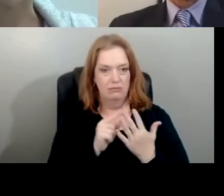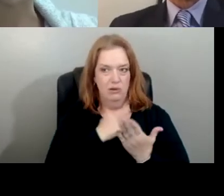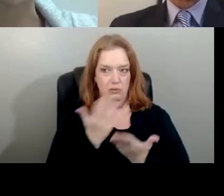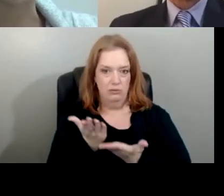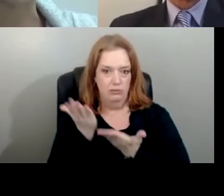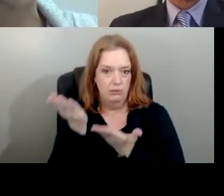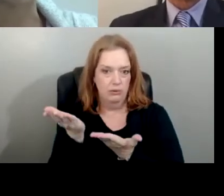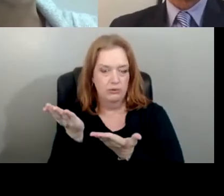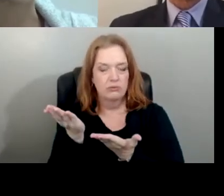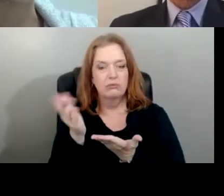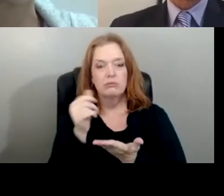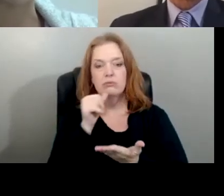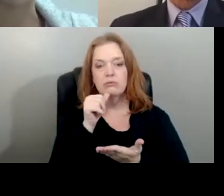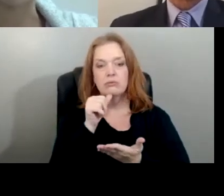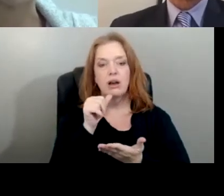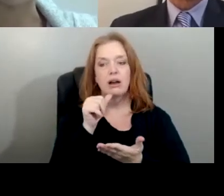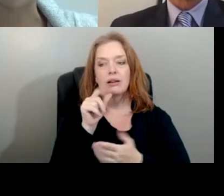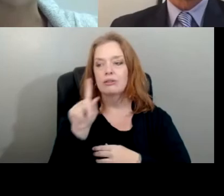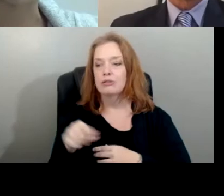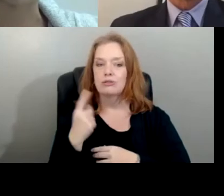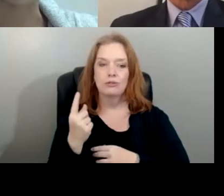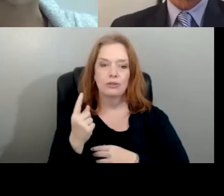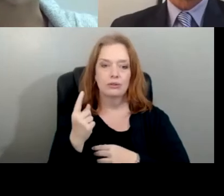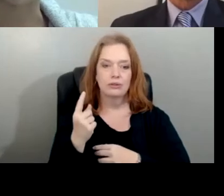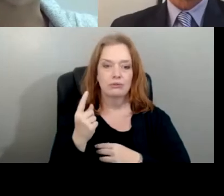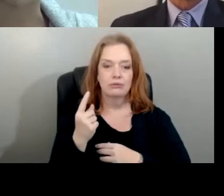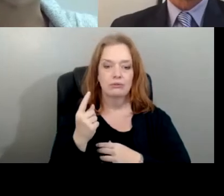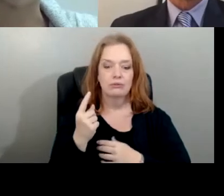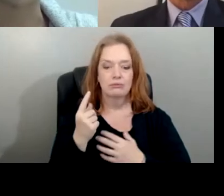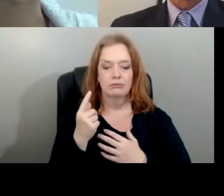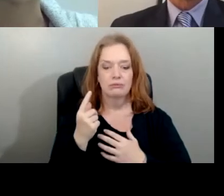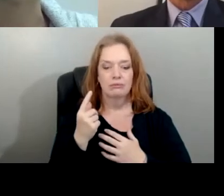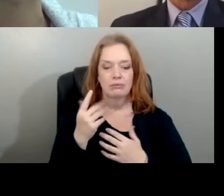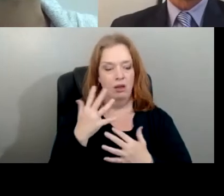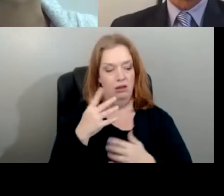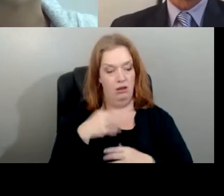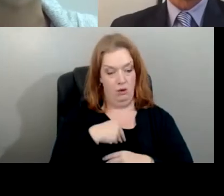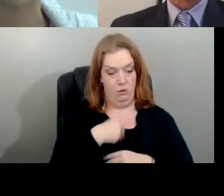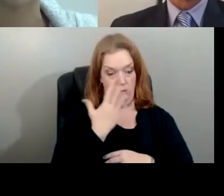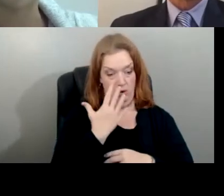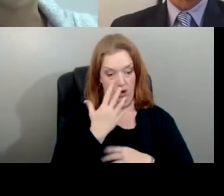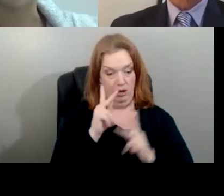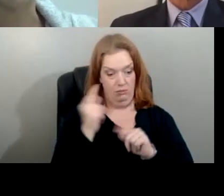just to perpetrate, you know, non-Native Americans within our community, but it's the public